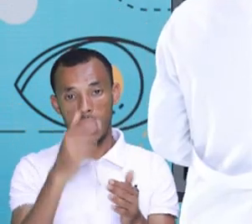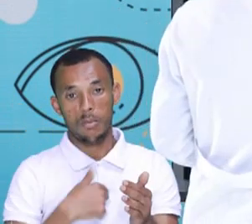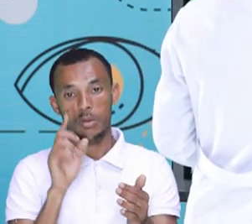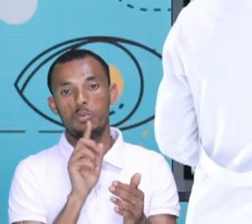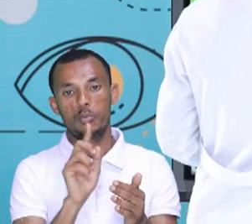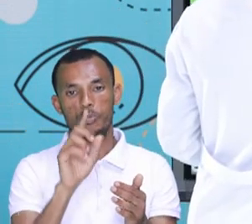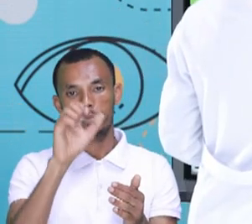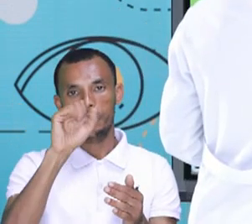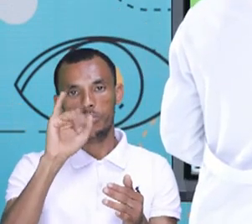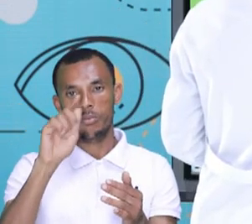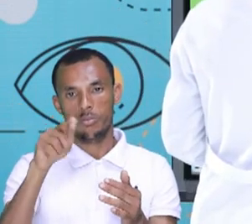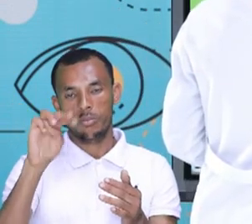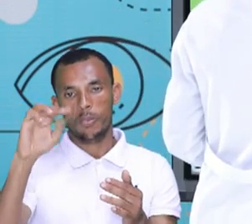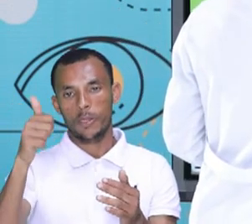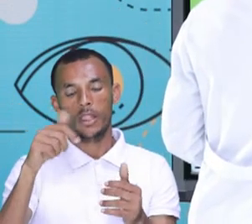third one